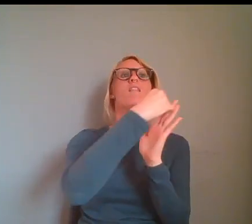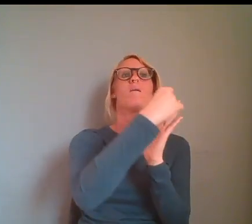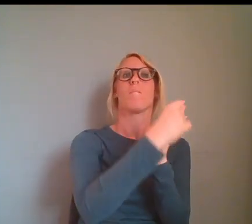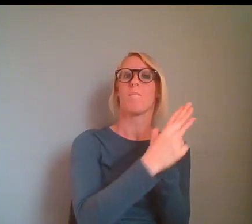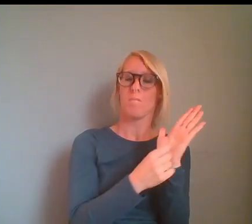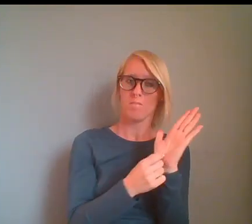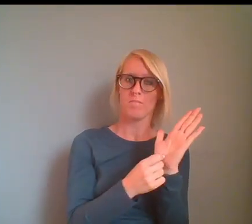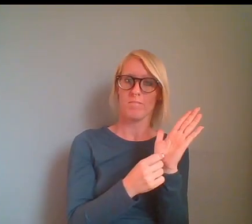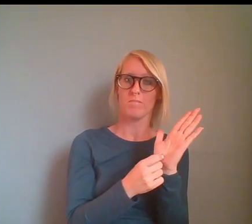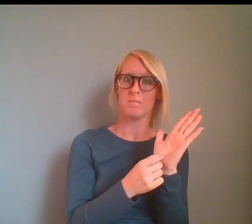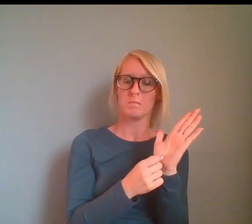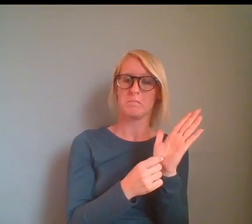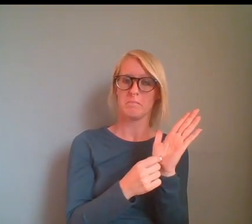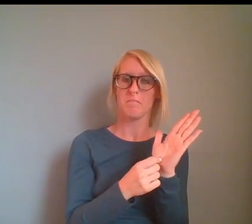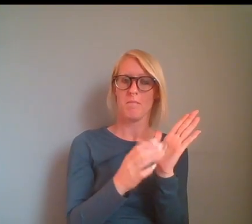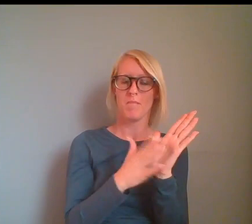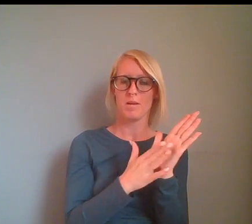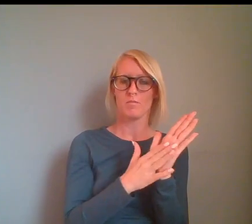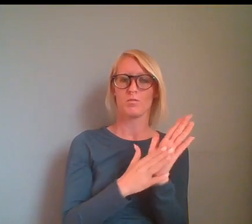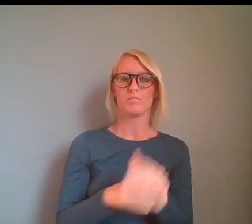your space.